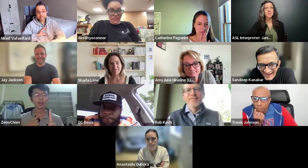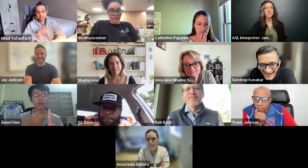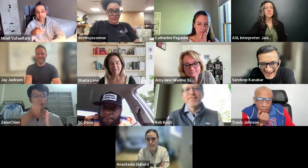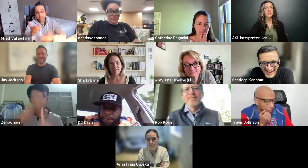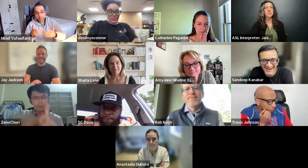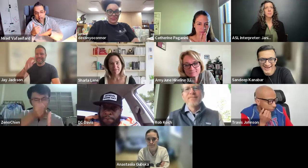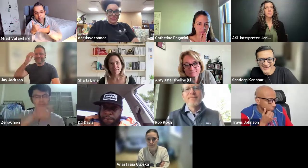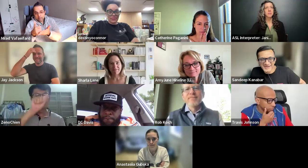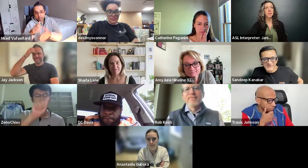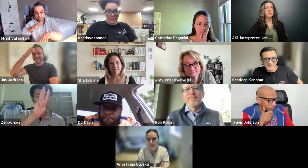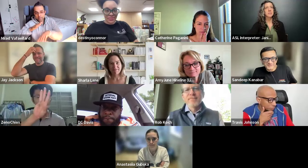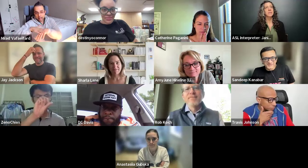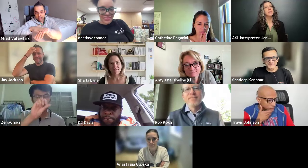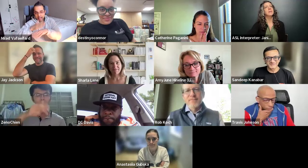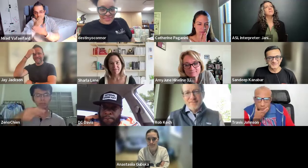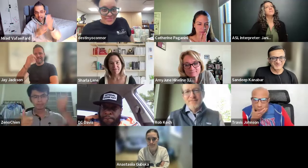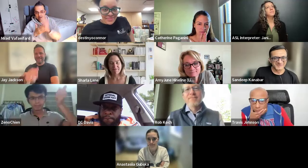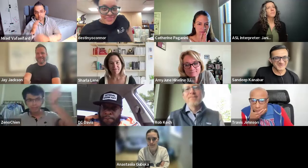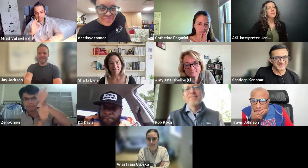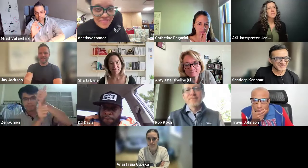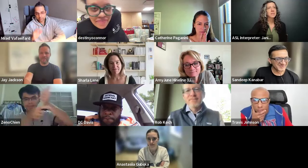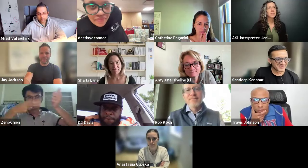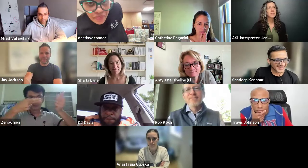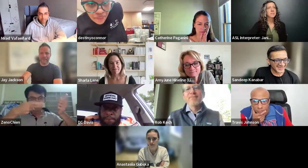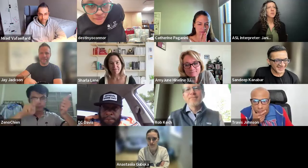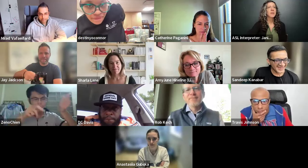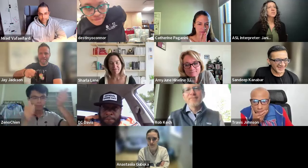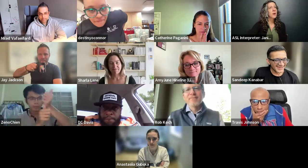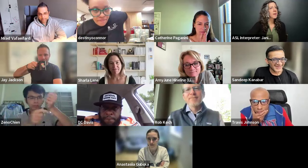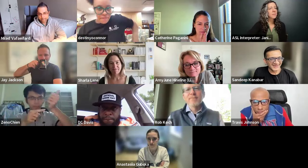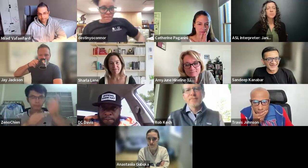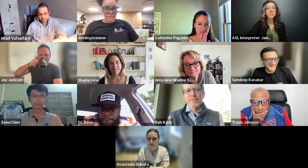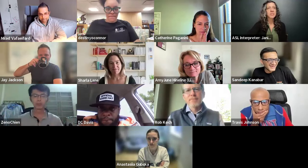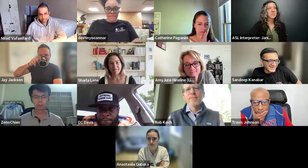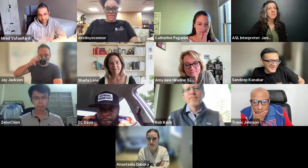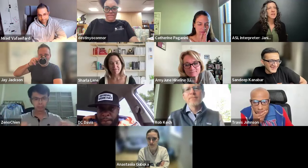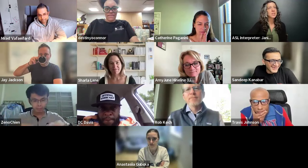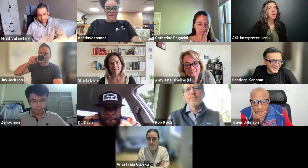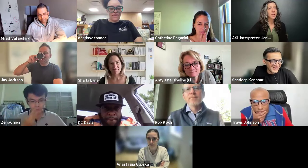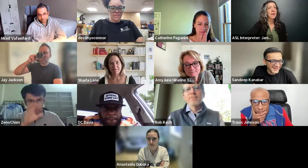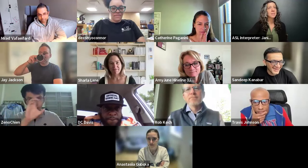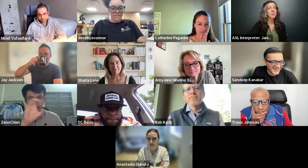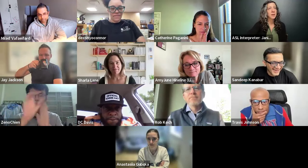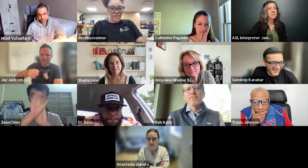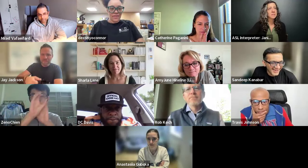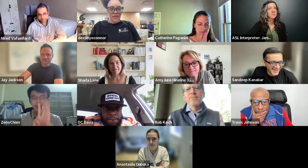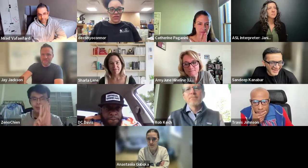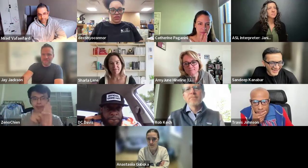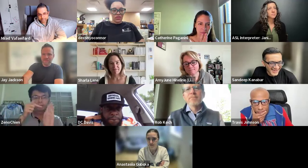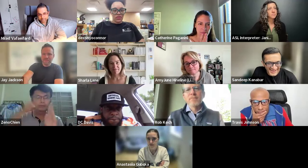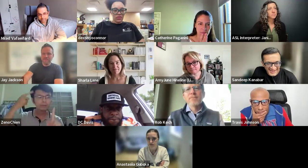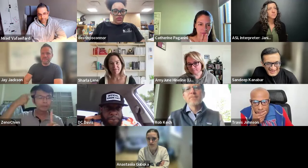Anastasia says, we still just see the top of your chest. Zeno Chien says, okay, so I kept reaching out to HR and